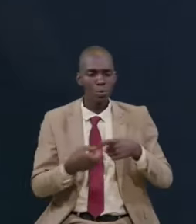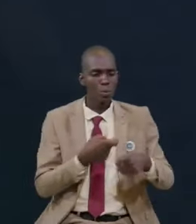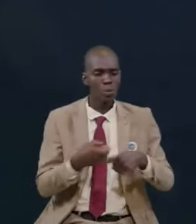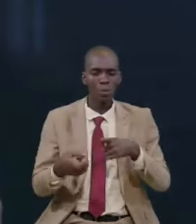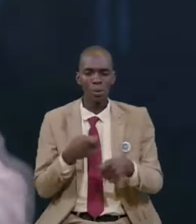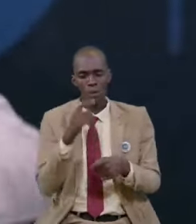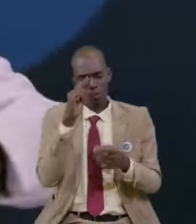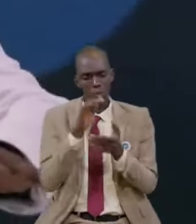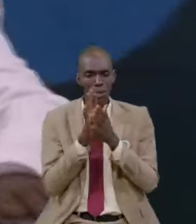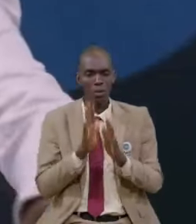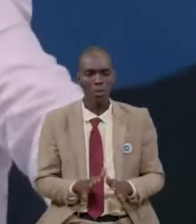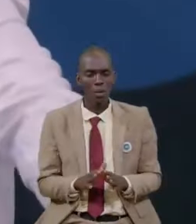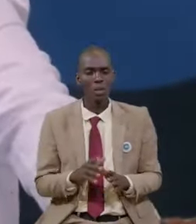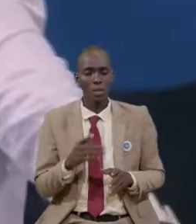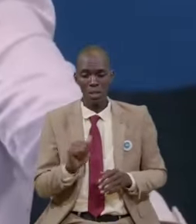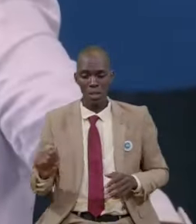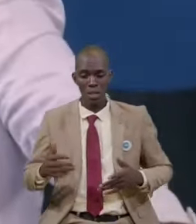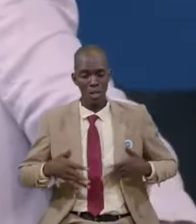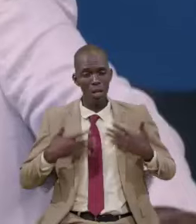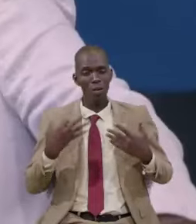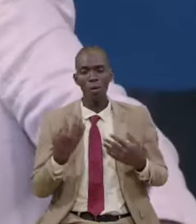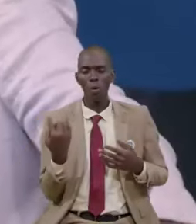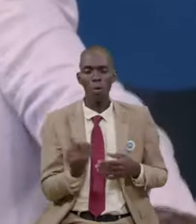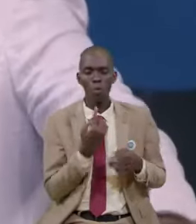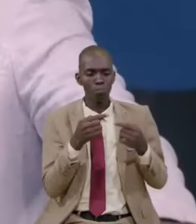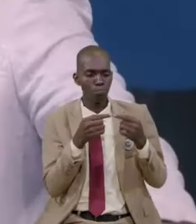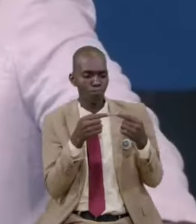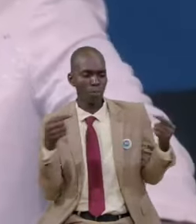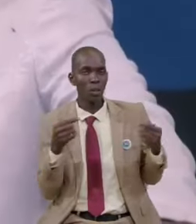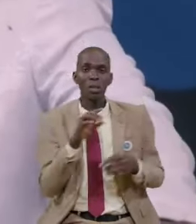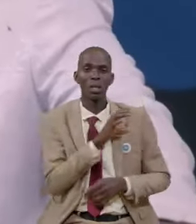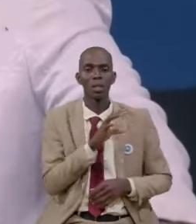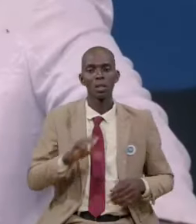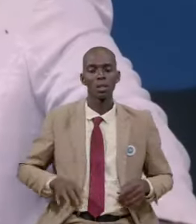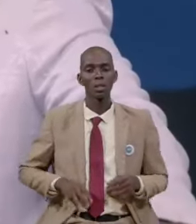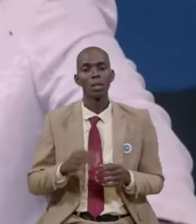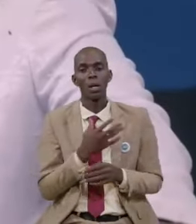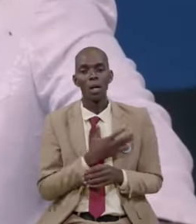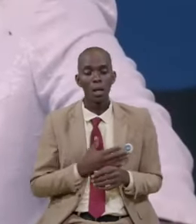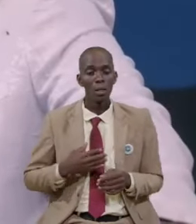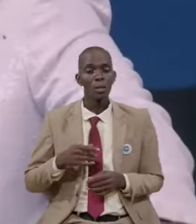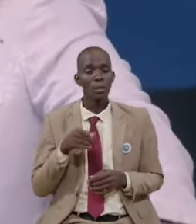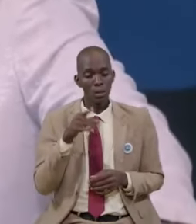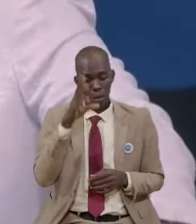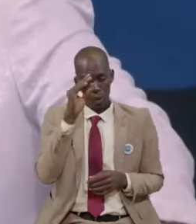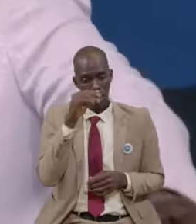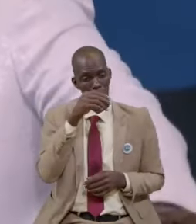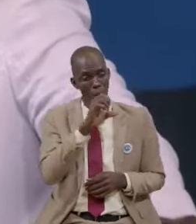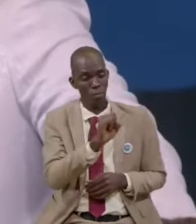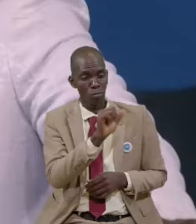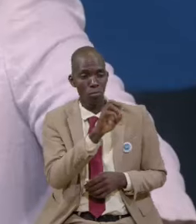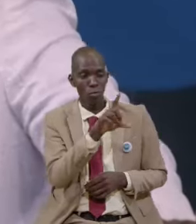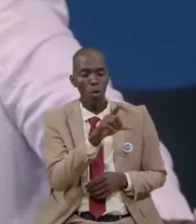opposite direction of Christ. He was anti-Christ. Not the anti-Christ that is yet to come. He